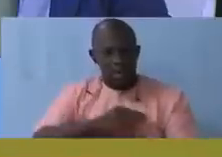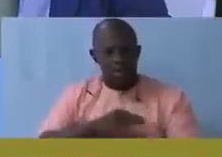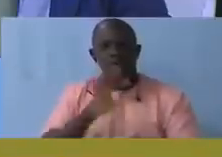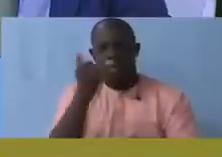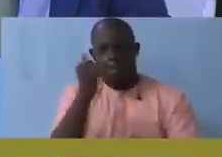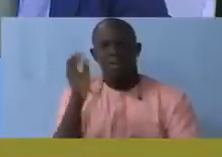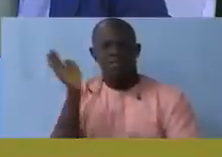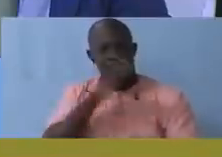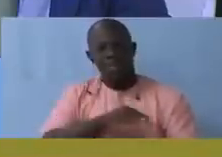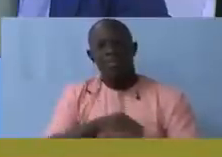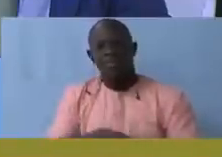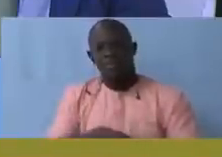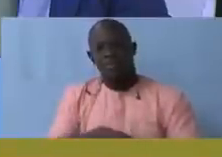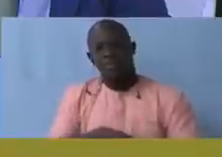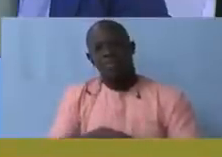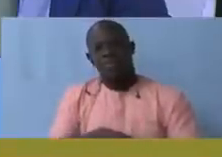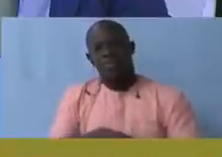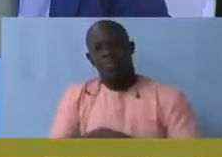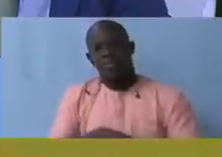But